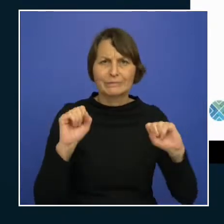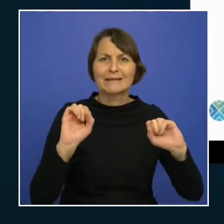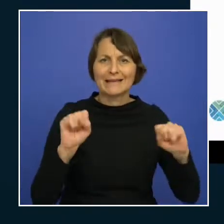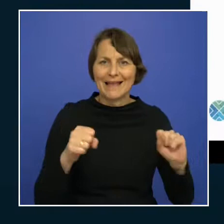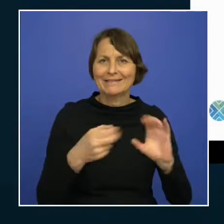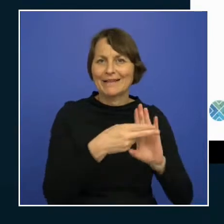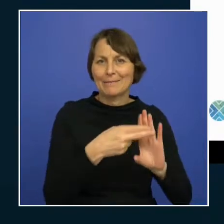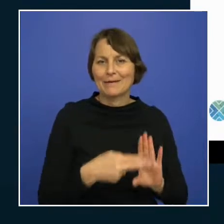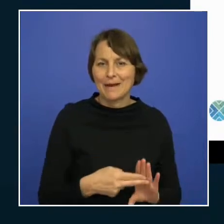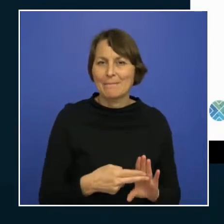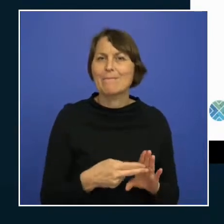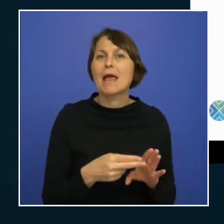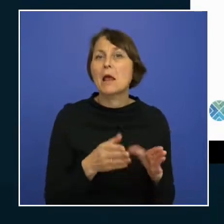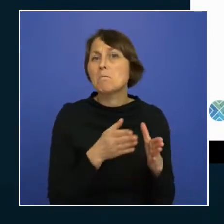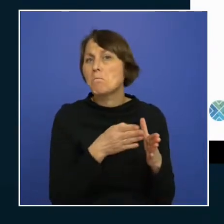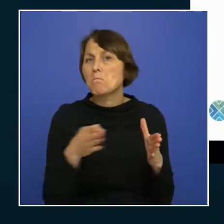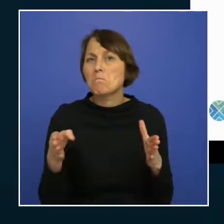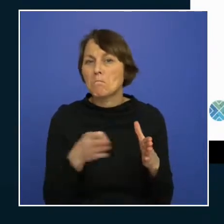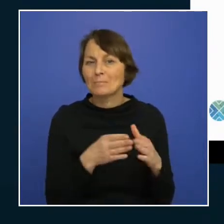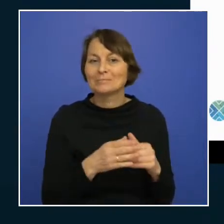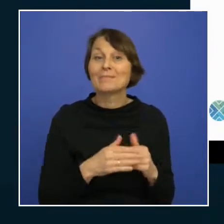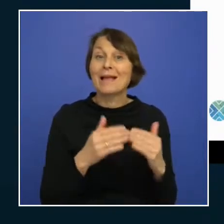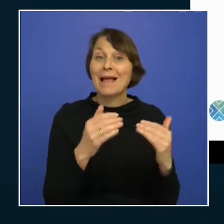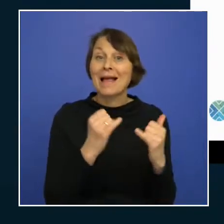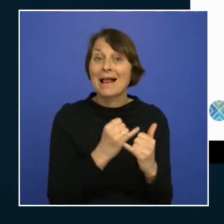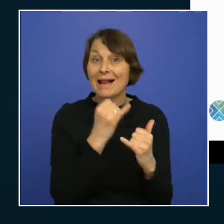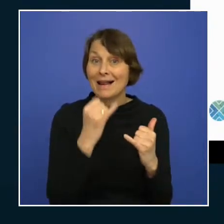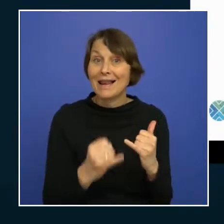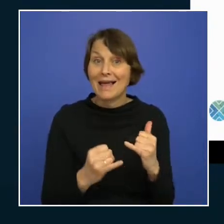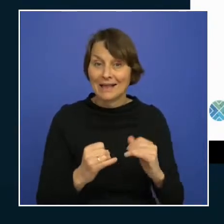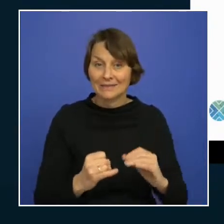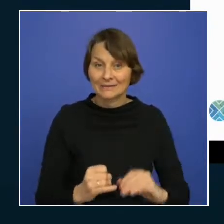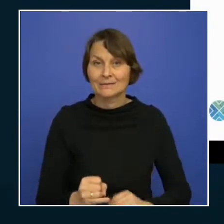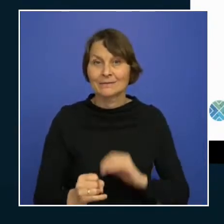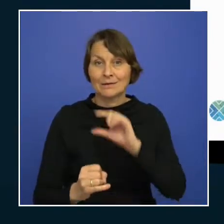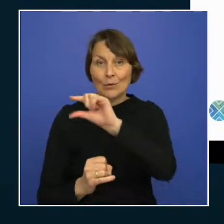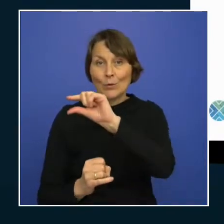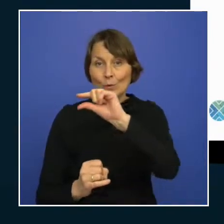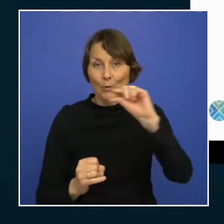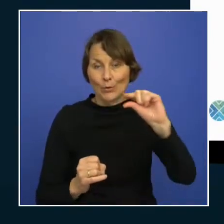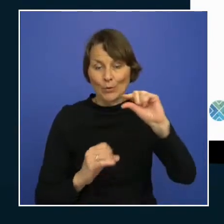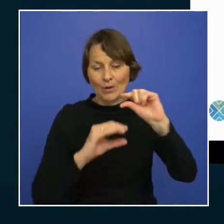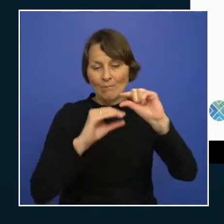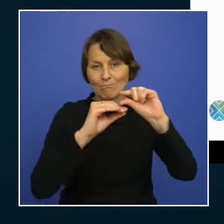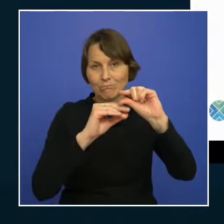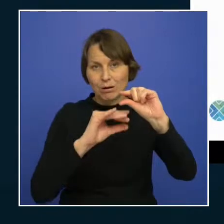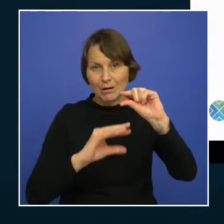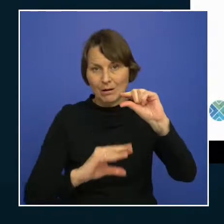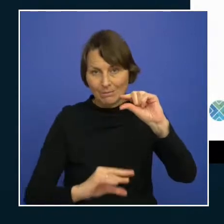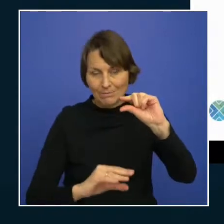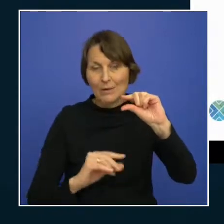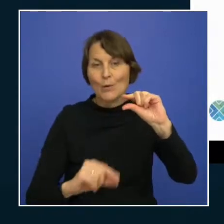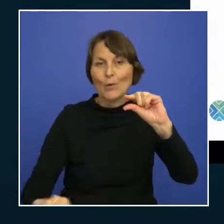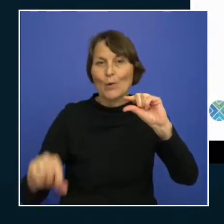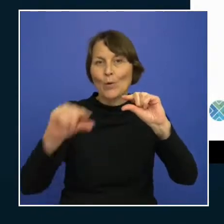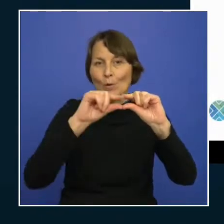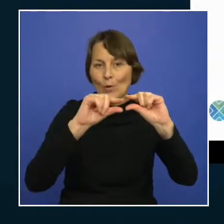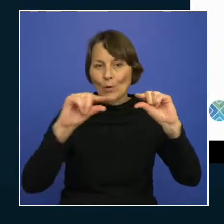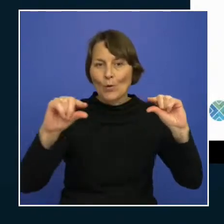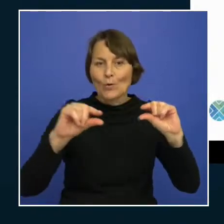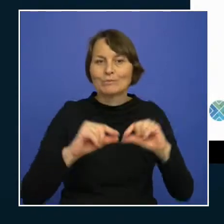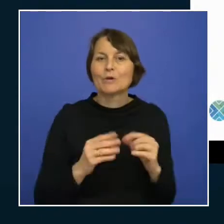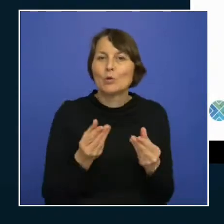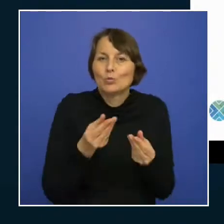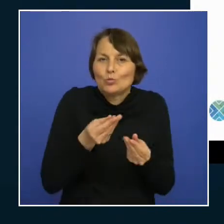So the last layer, resources. So we're going to add resources on top of all the previous layers, and